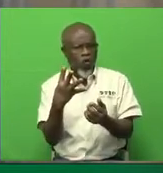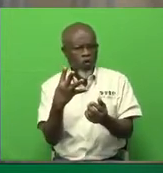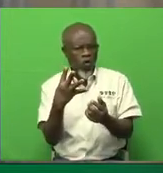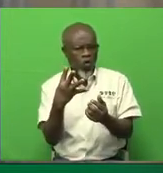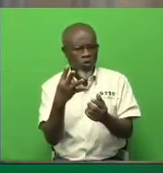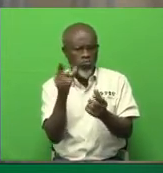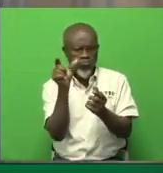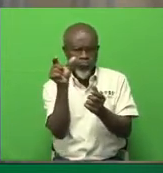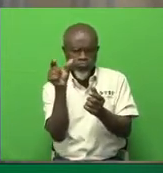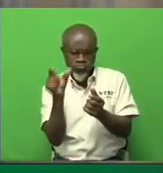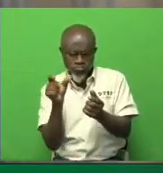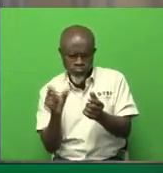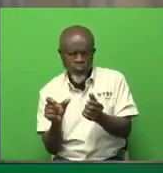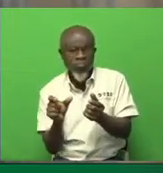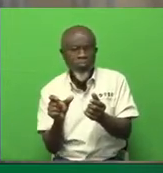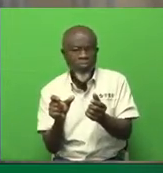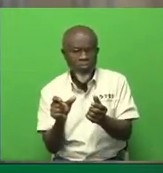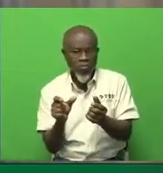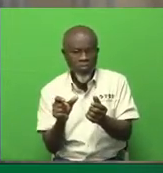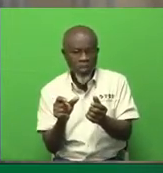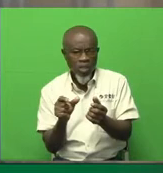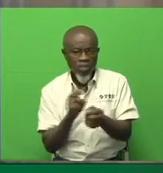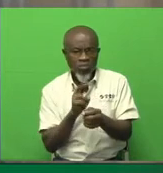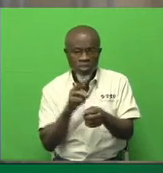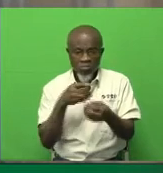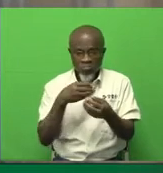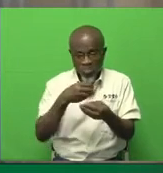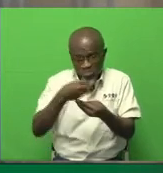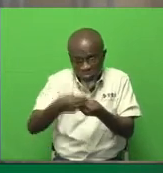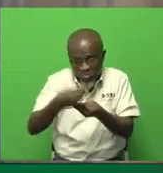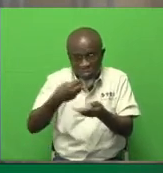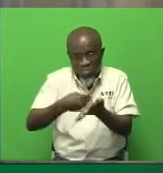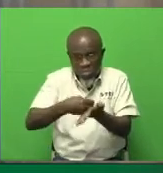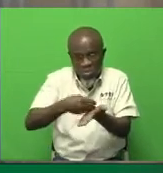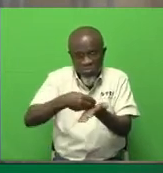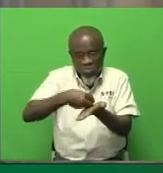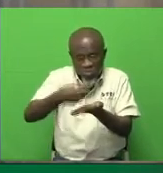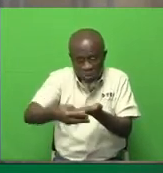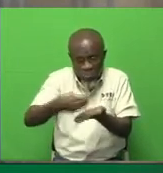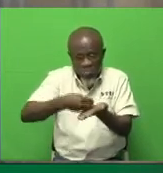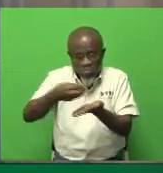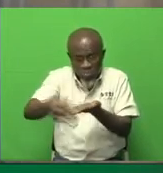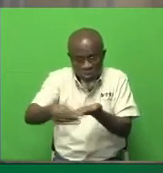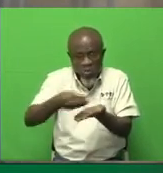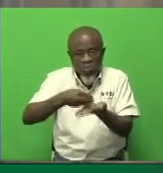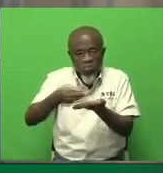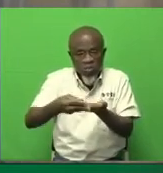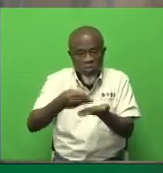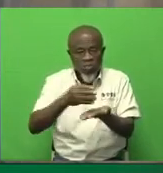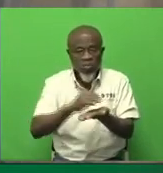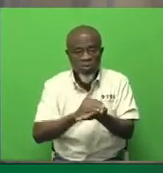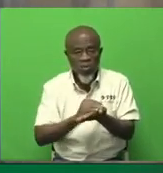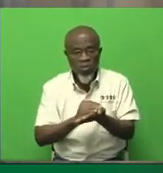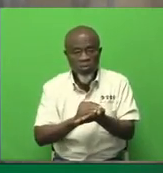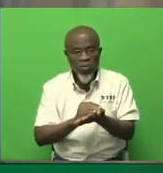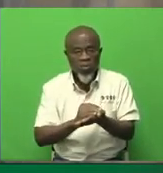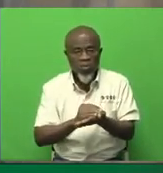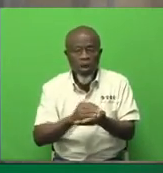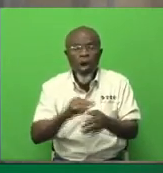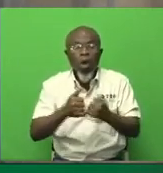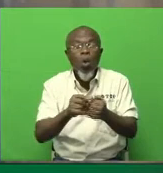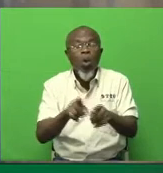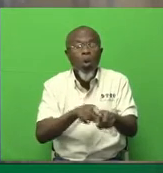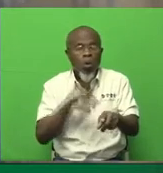has been spending hundreds of Millions for over the years just merging all of these how long is that going to take to bring it all together